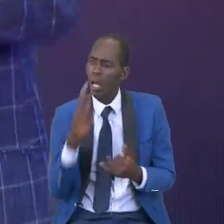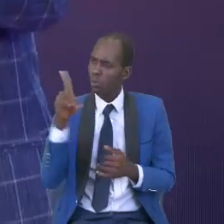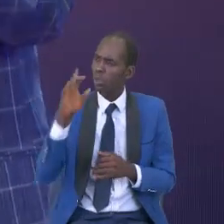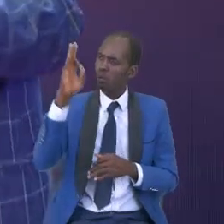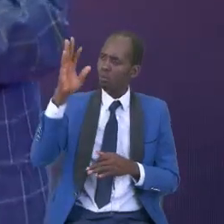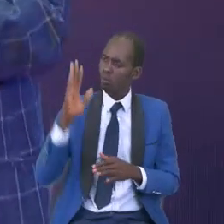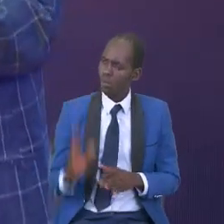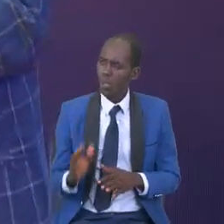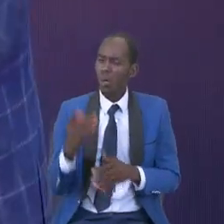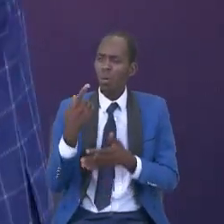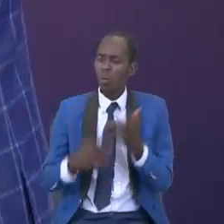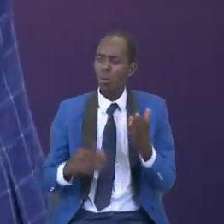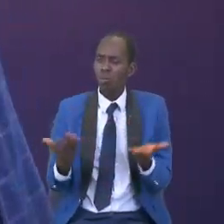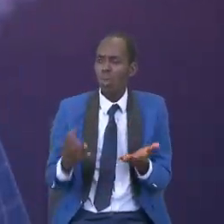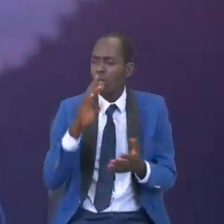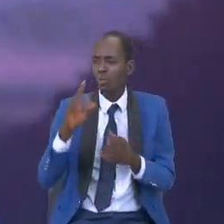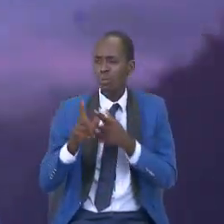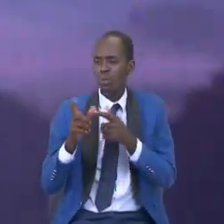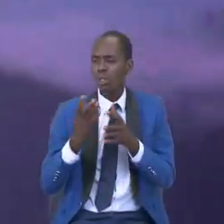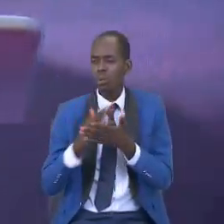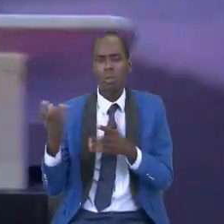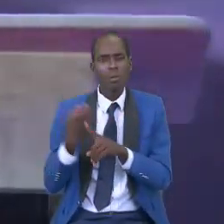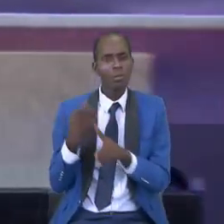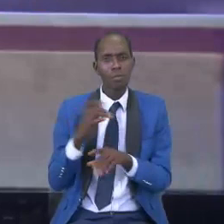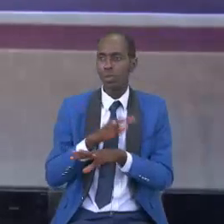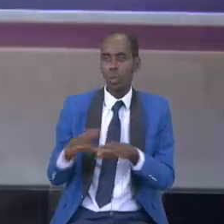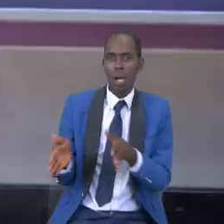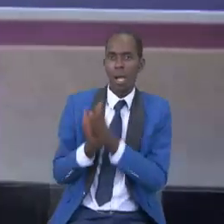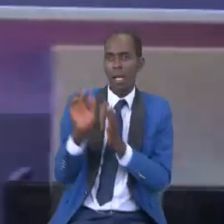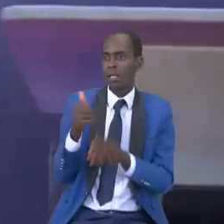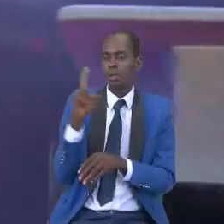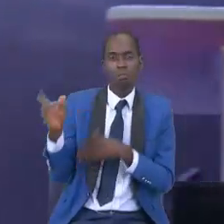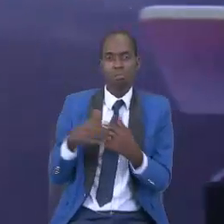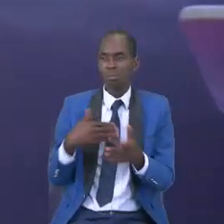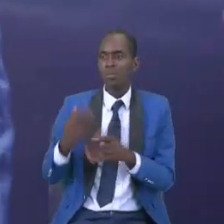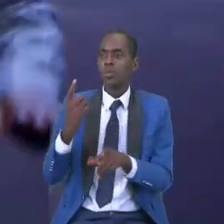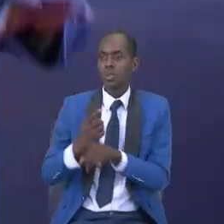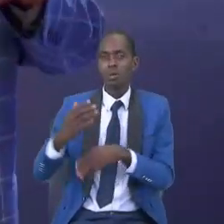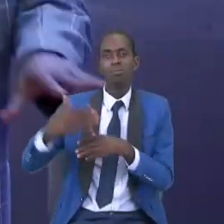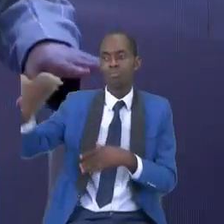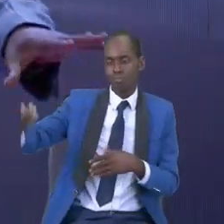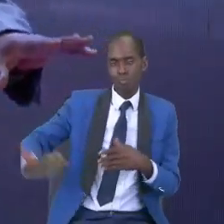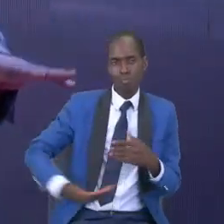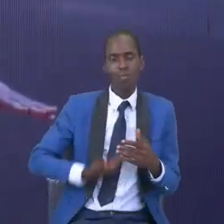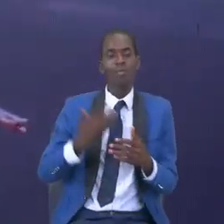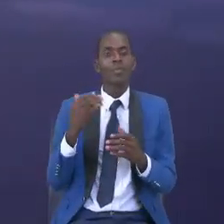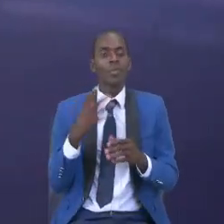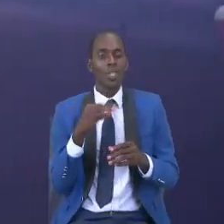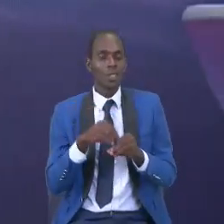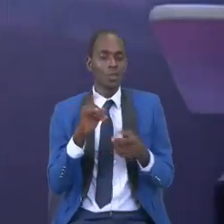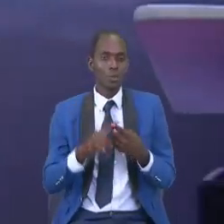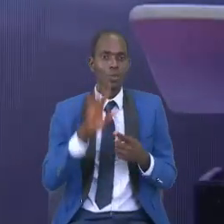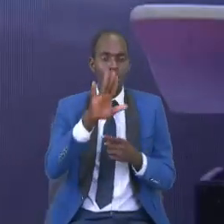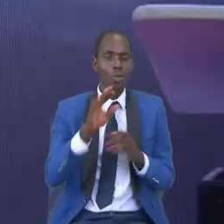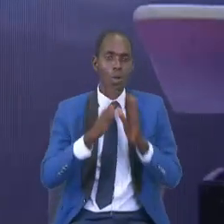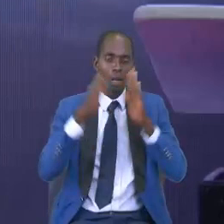And what are you running away from? You didn't ask any question. And then, like that carnal Jonah came into your